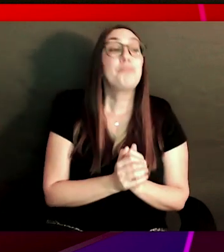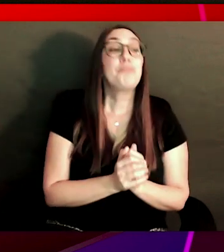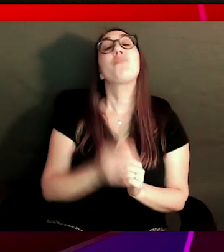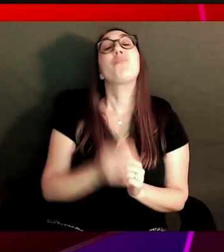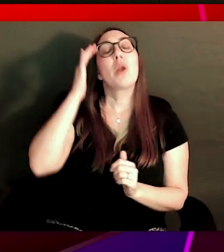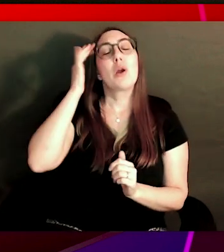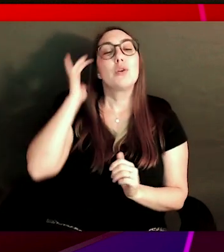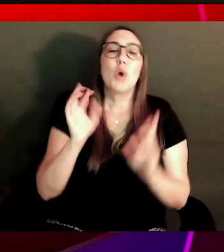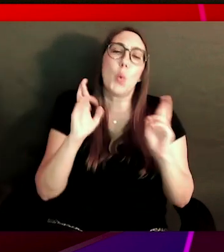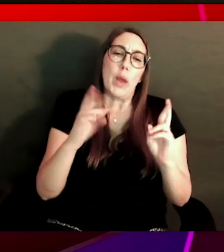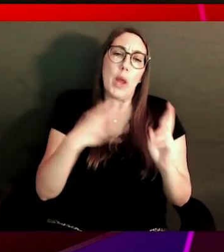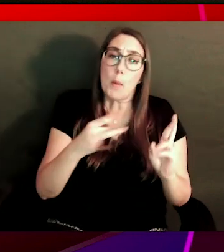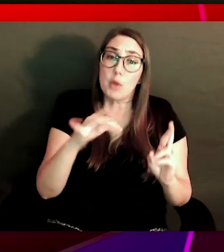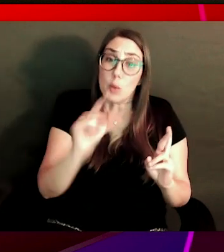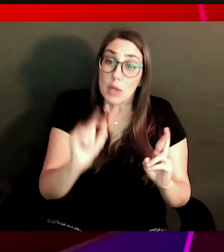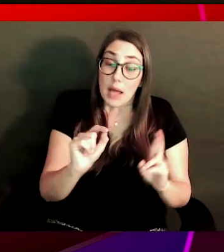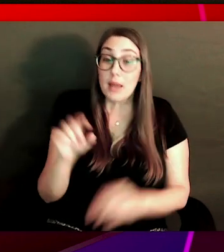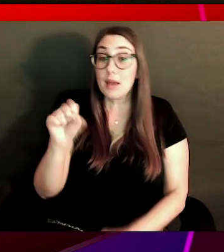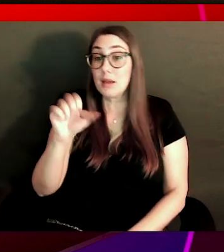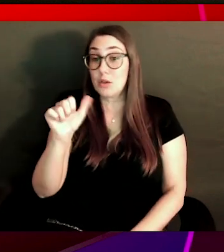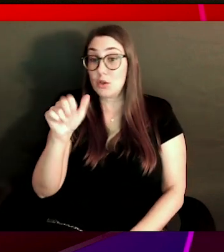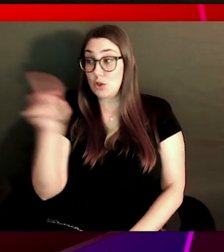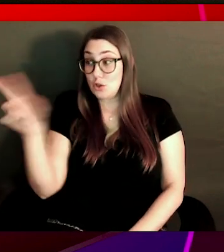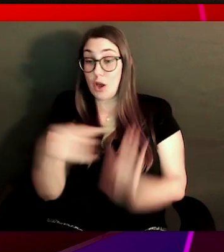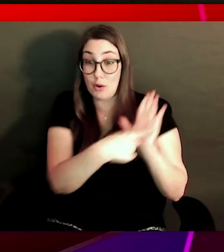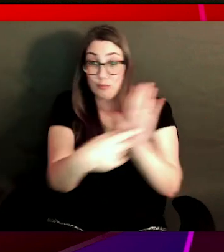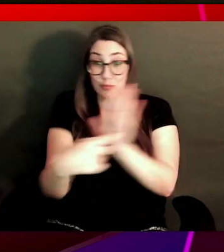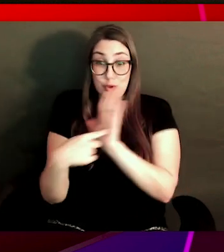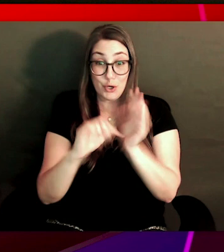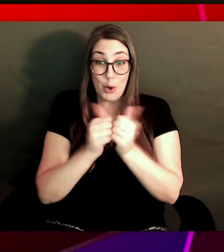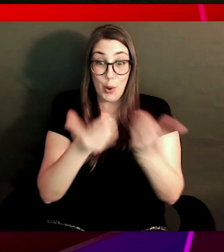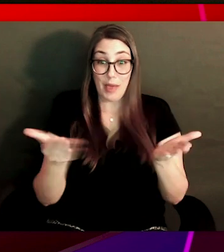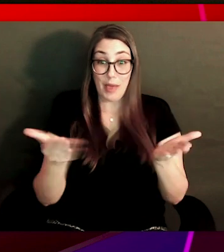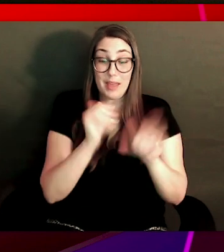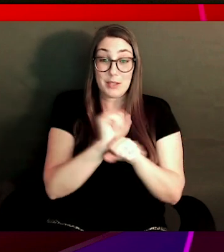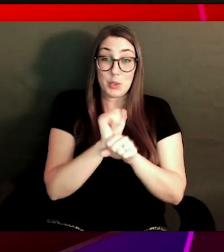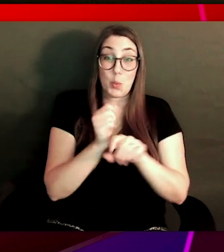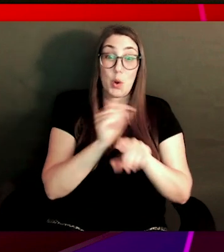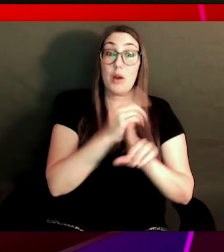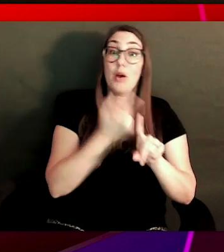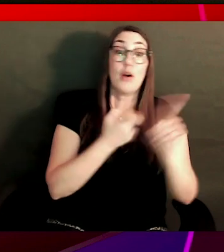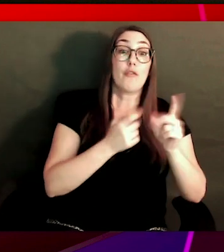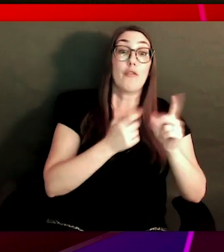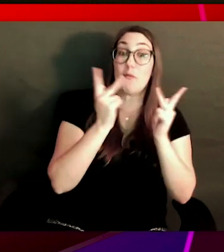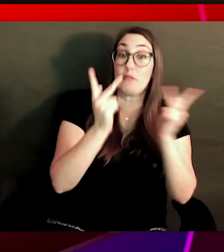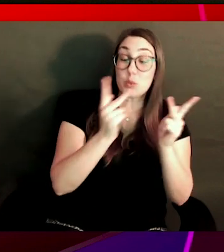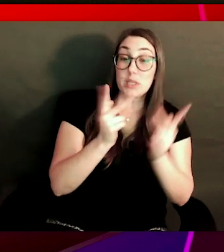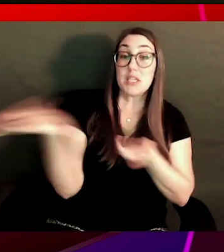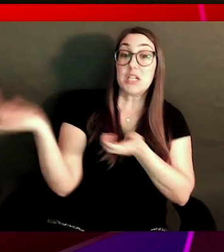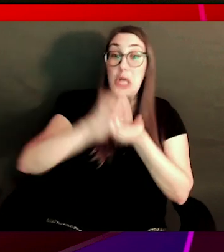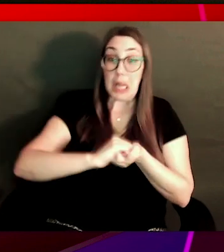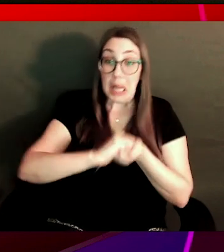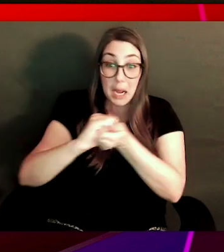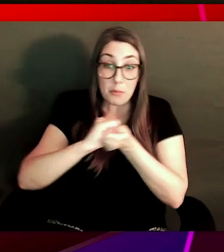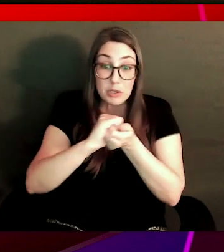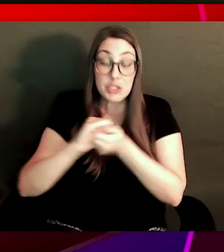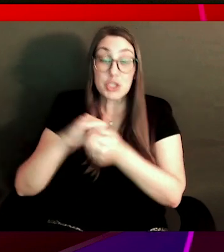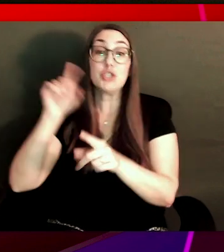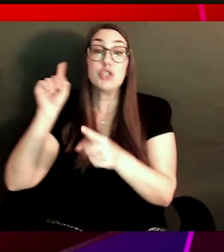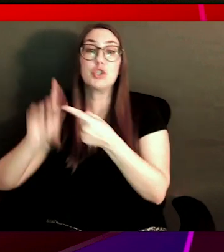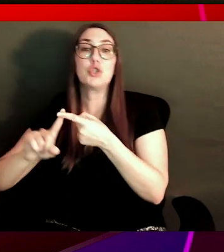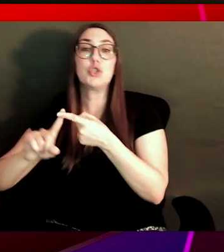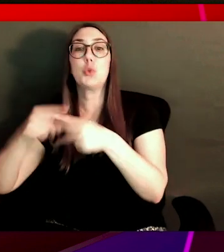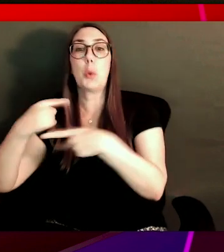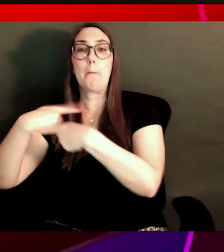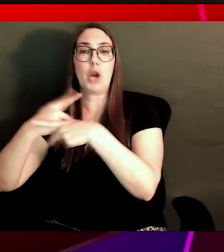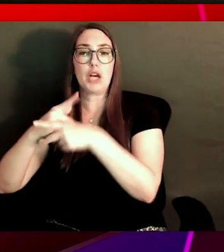like it. And Sean here is going to walk you through how some of these things work, all the way from, like, data visualization, collaboration, to productionizing your notebooks. If there's